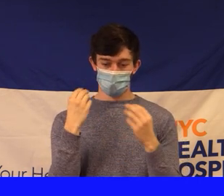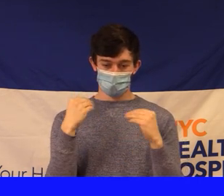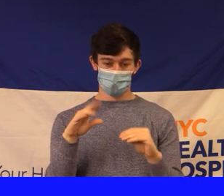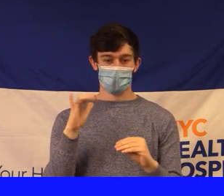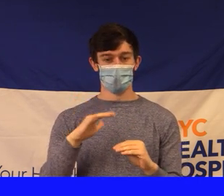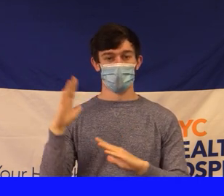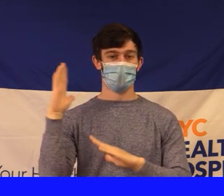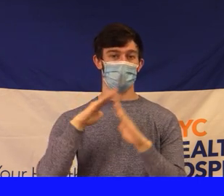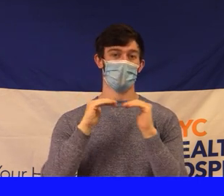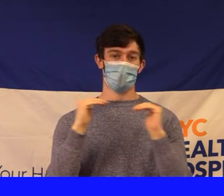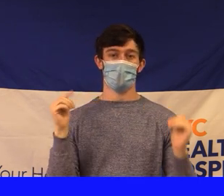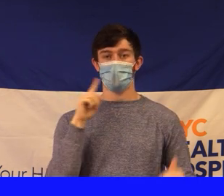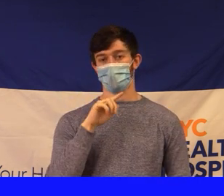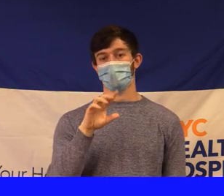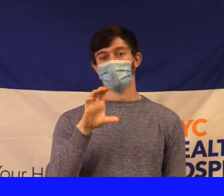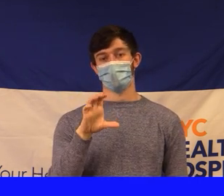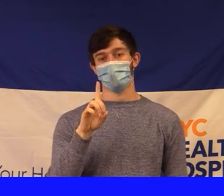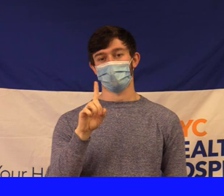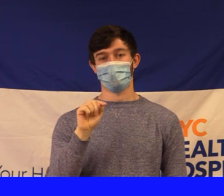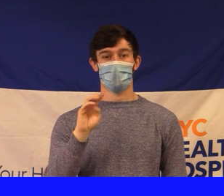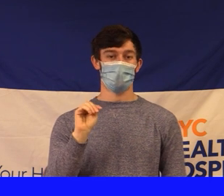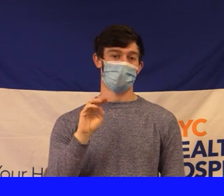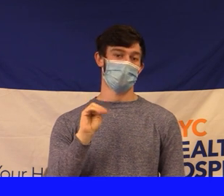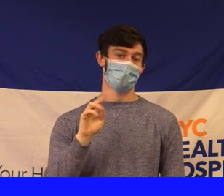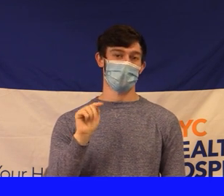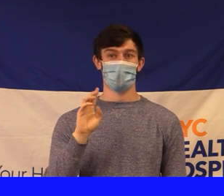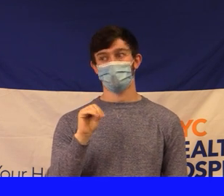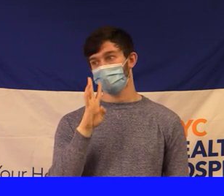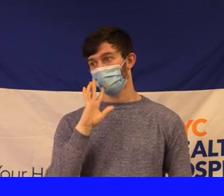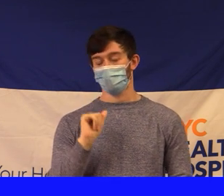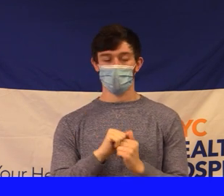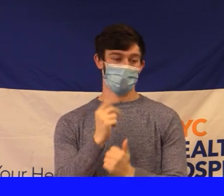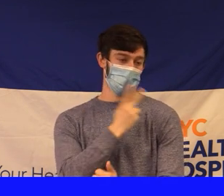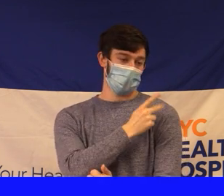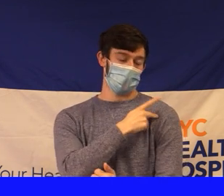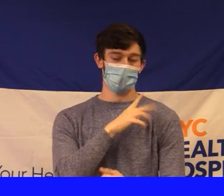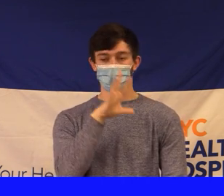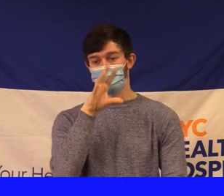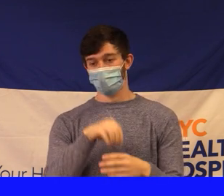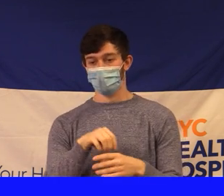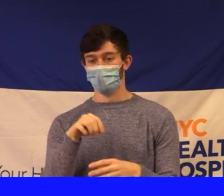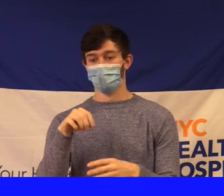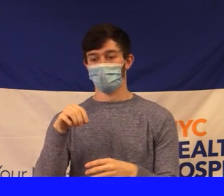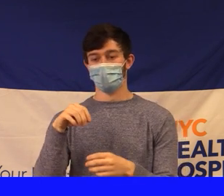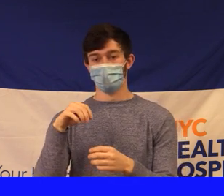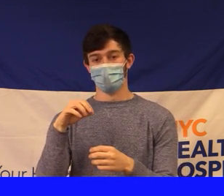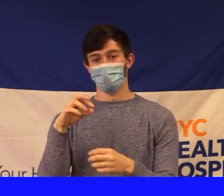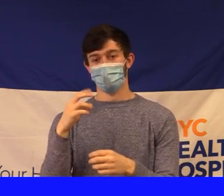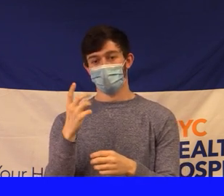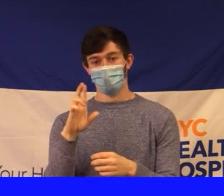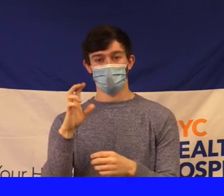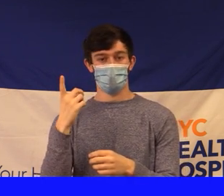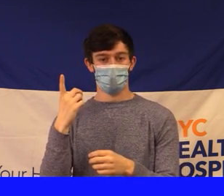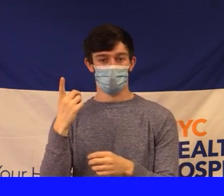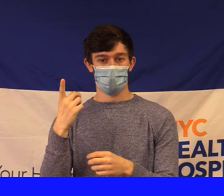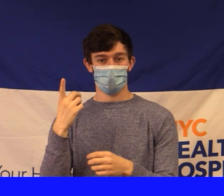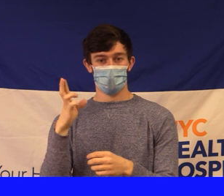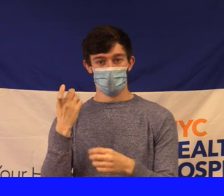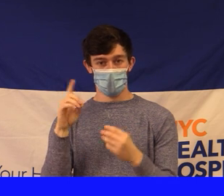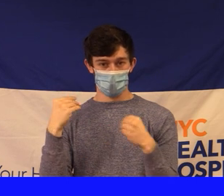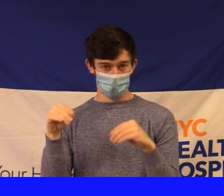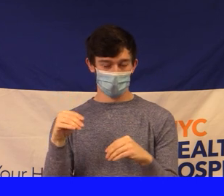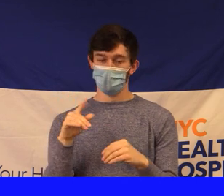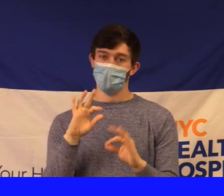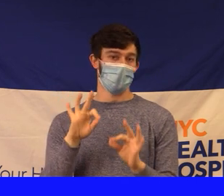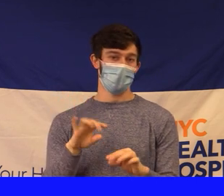of CDTM, MTM, talking to our patients, integrating PharmDs within their care, which is perfect.